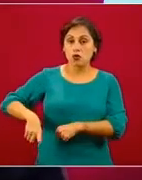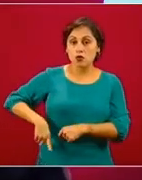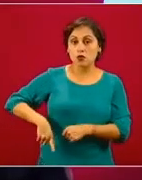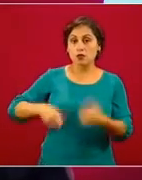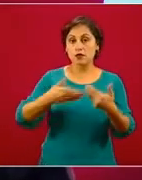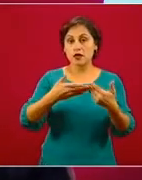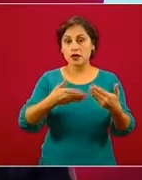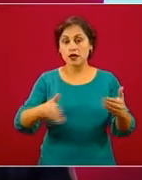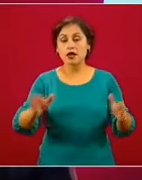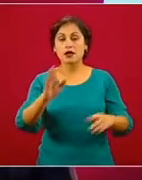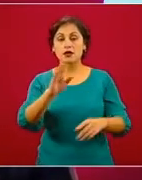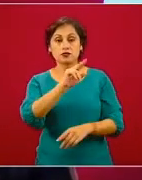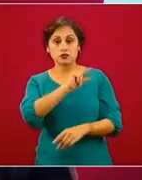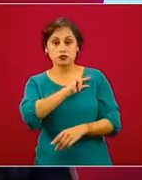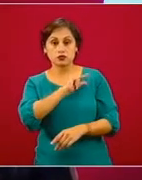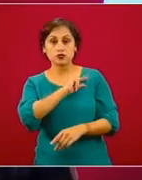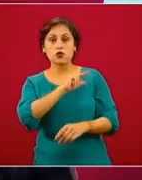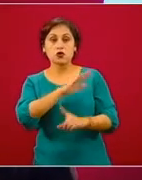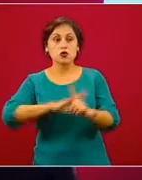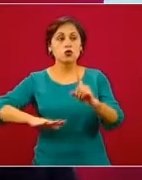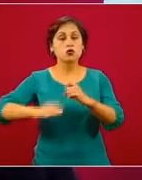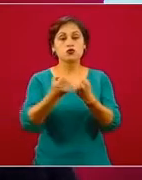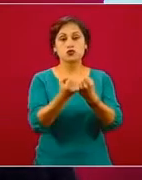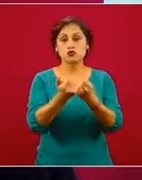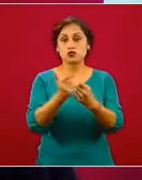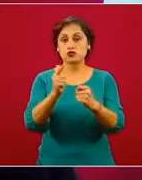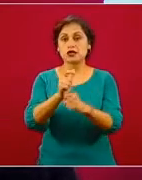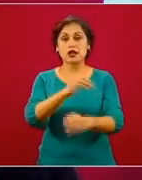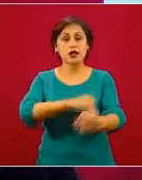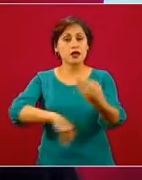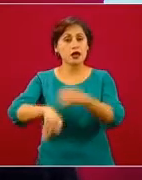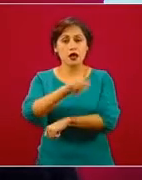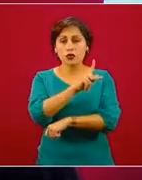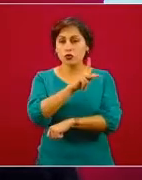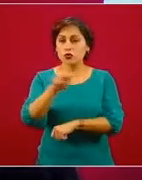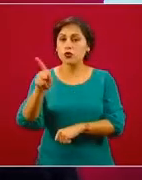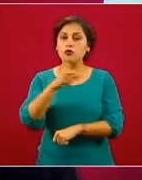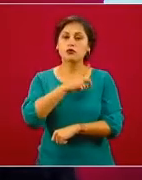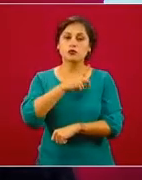states, all public sectors, both public and private,